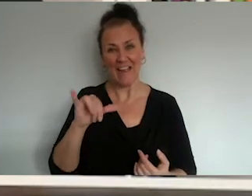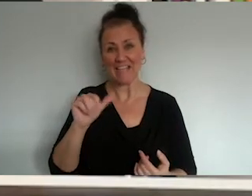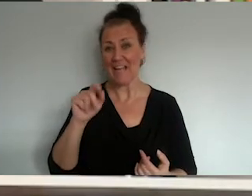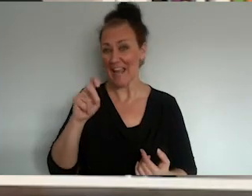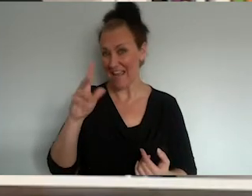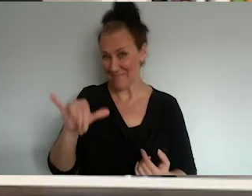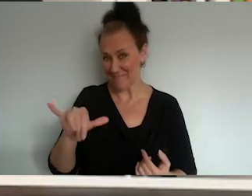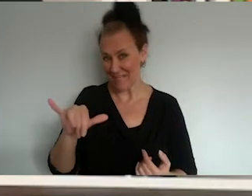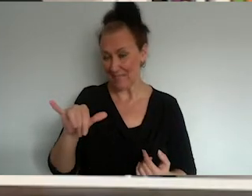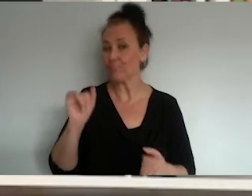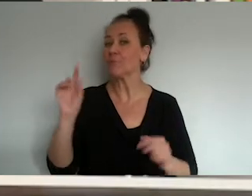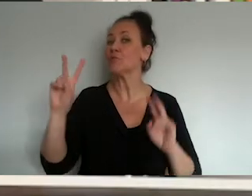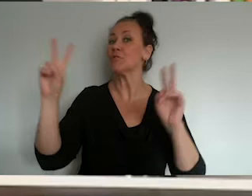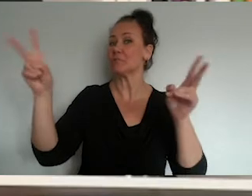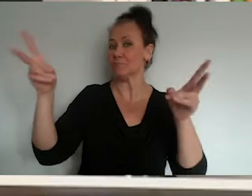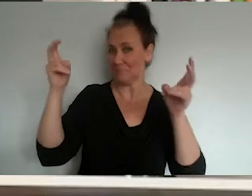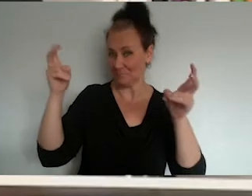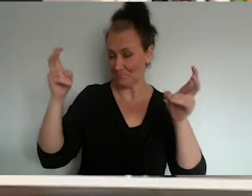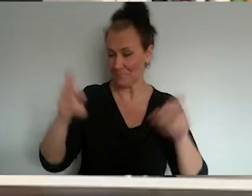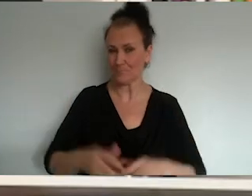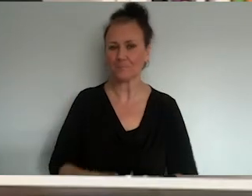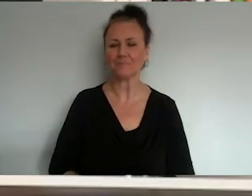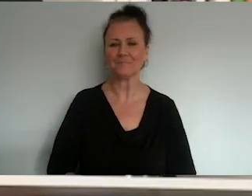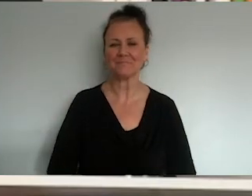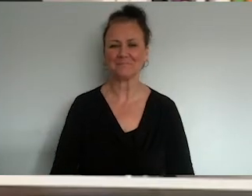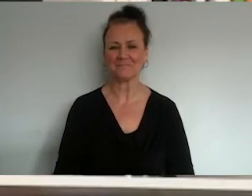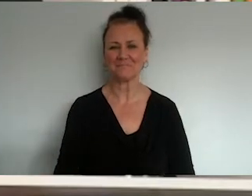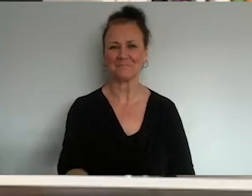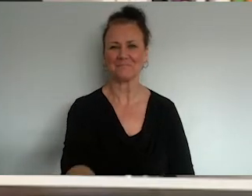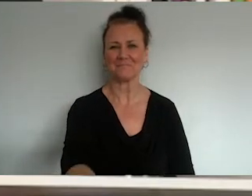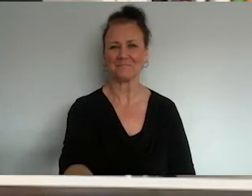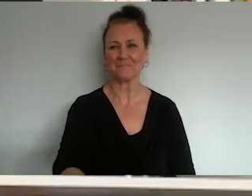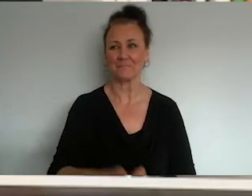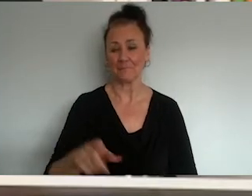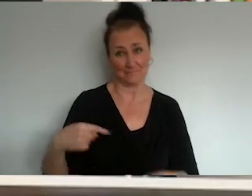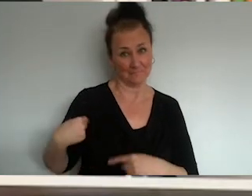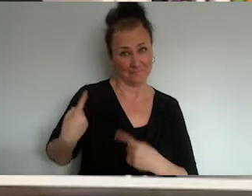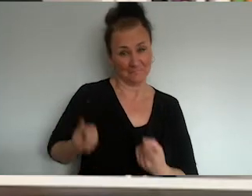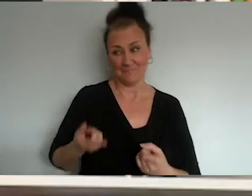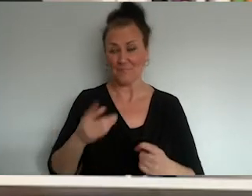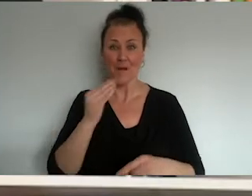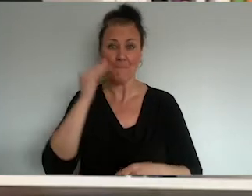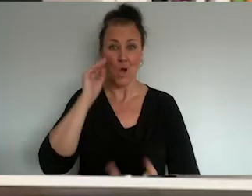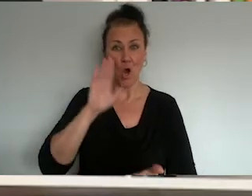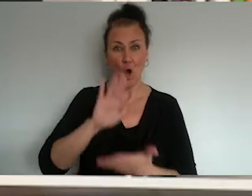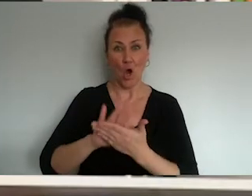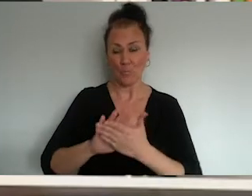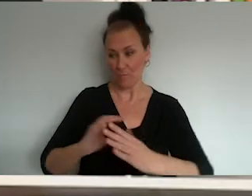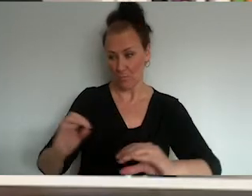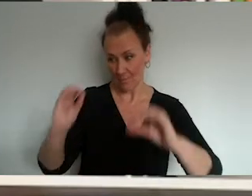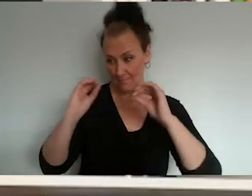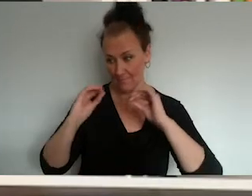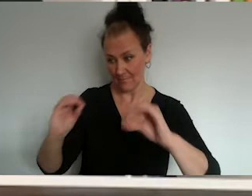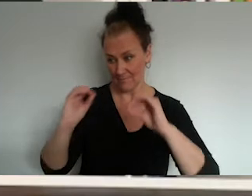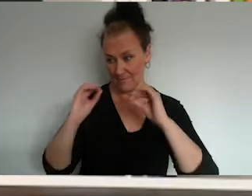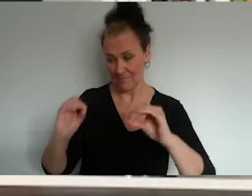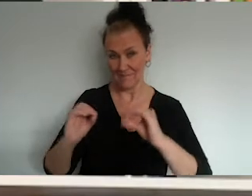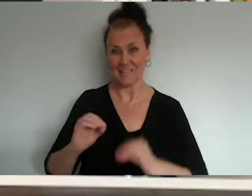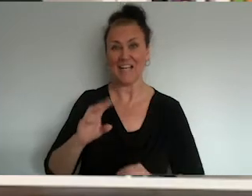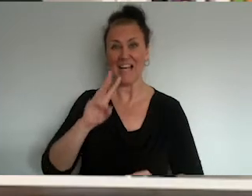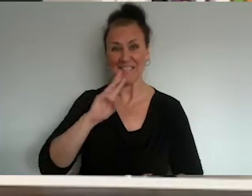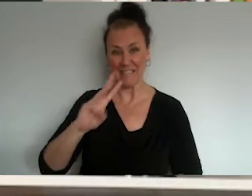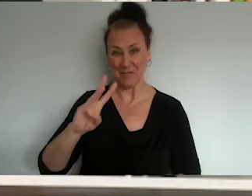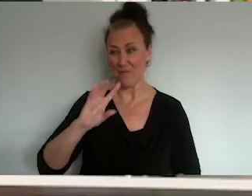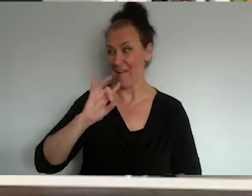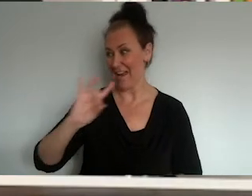this priceless tweet, quote, "I've been homeschooling a 6-year-old and an 8-year-old for 1 hour and